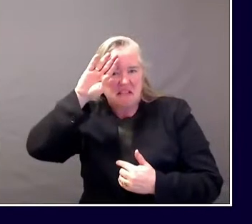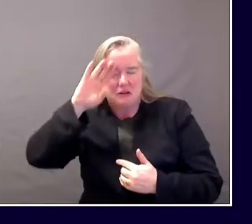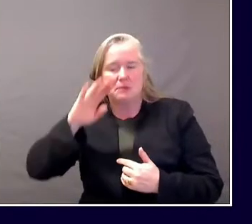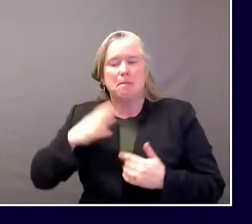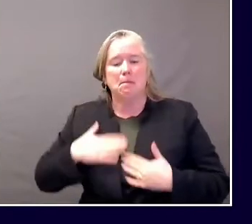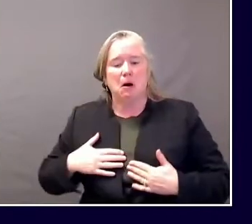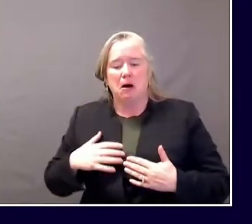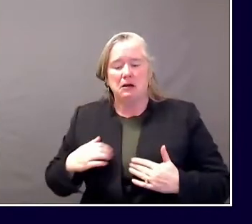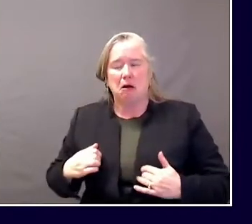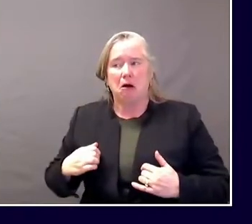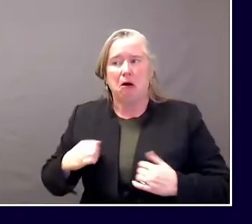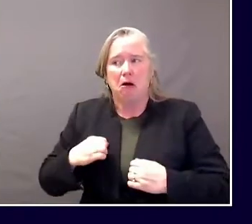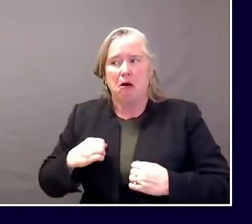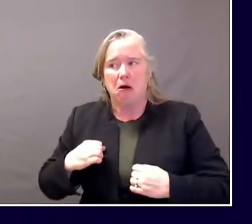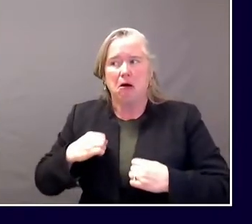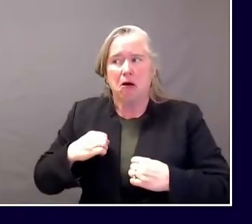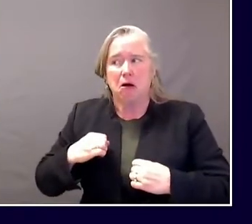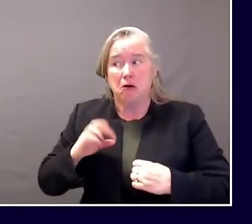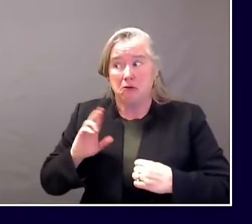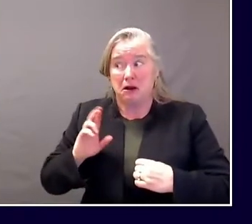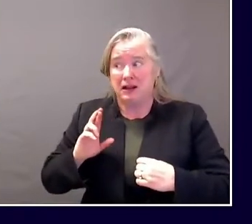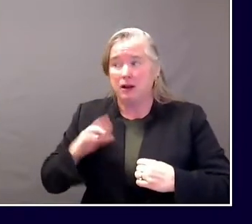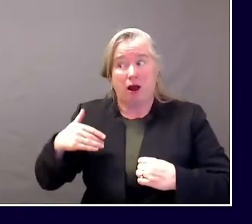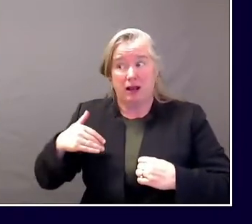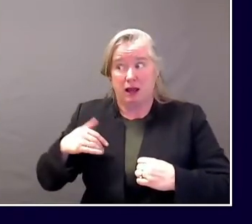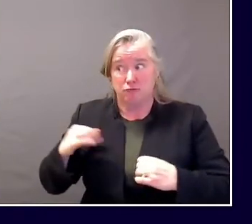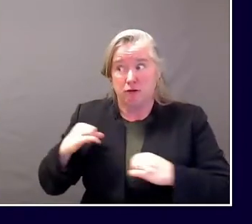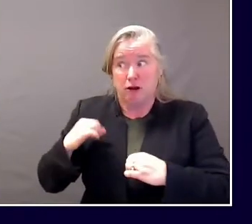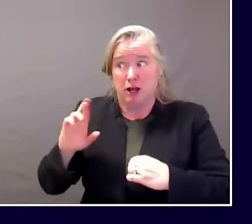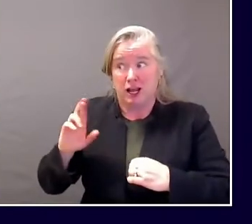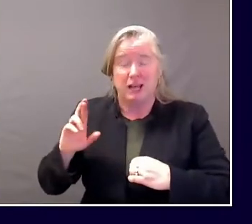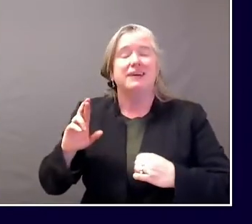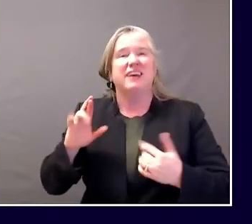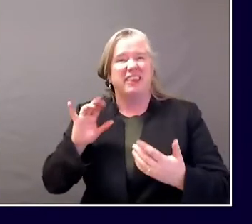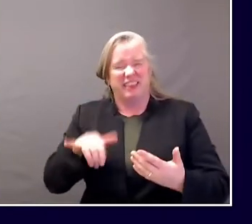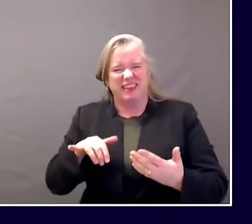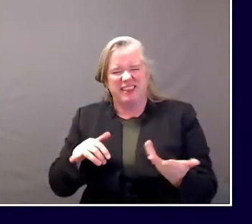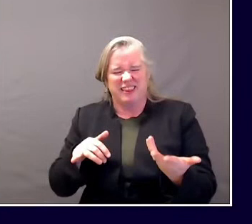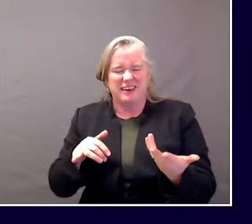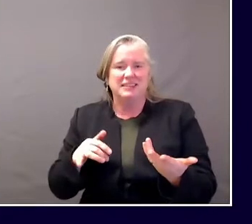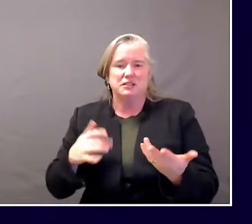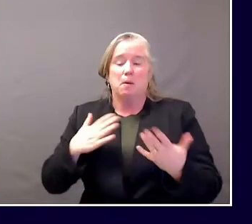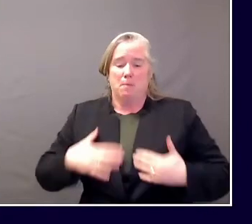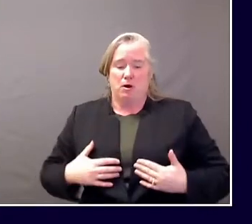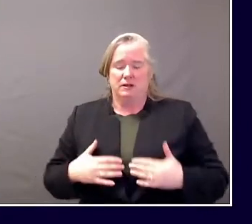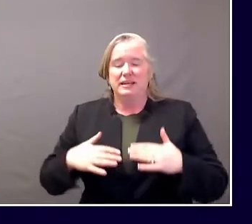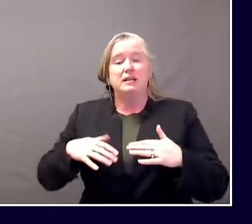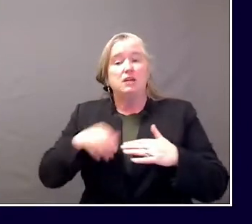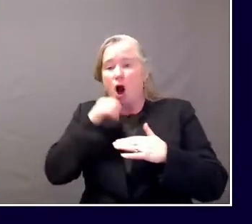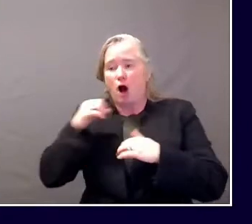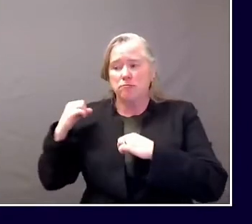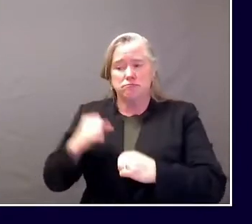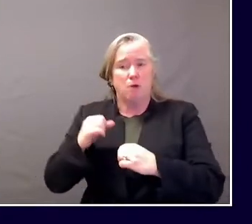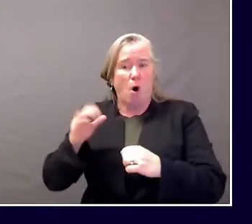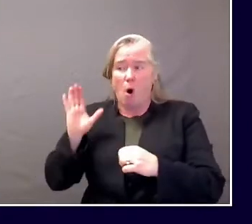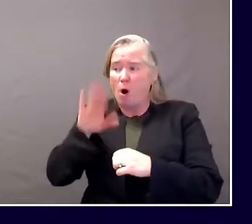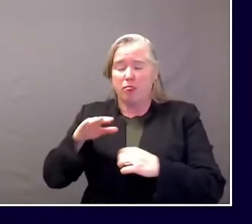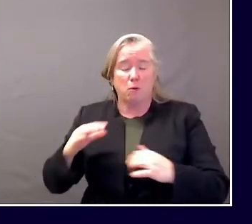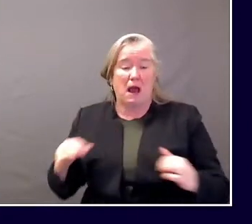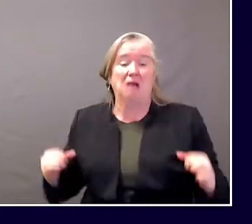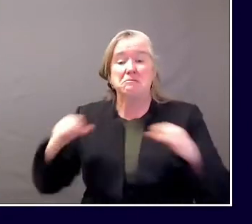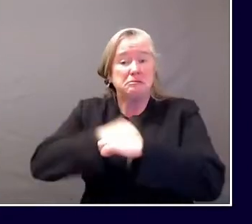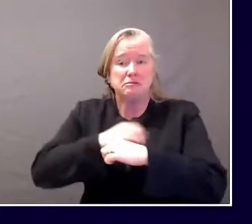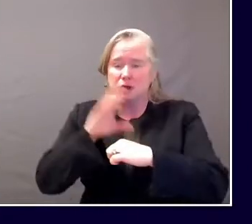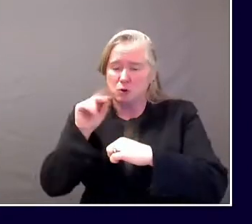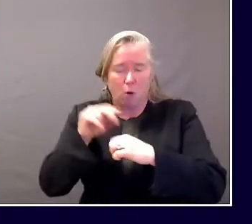a modulated, lower level immune response that gets the body ready to tackle a higher set of doses